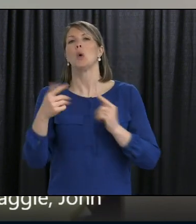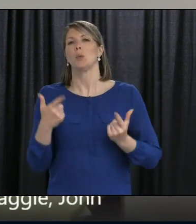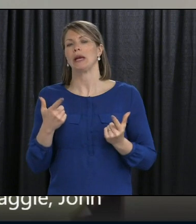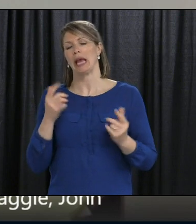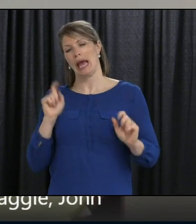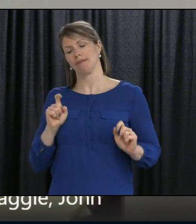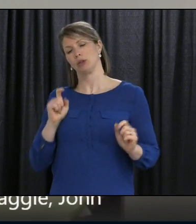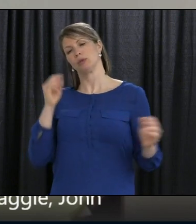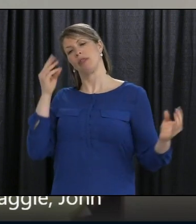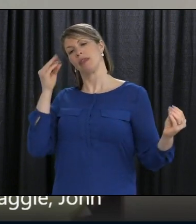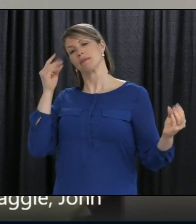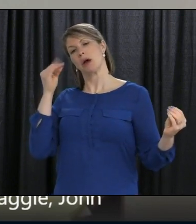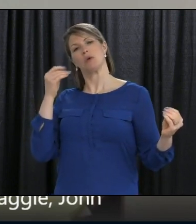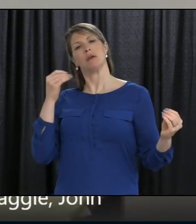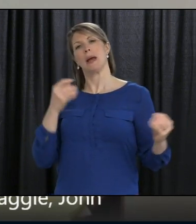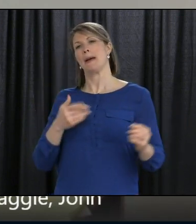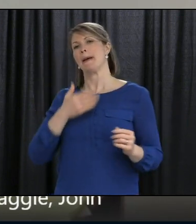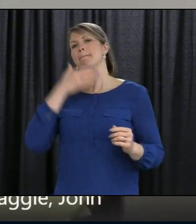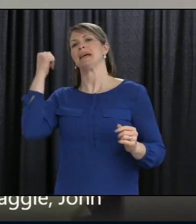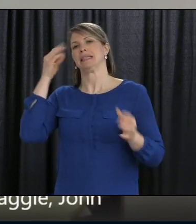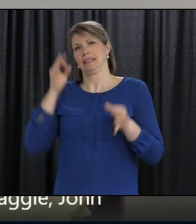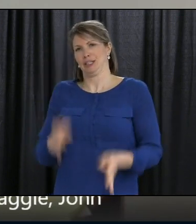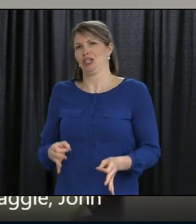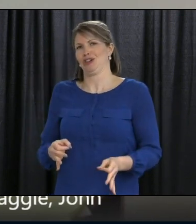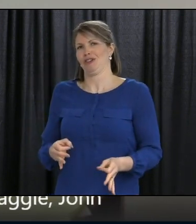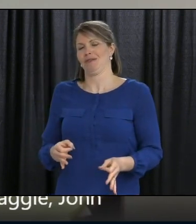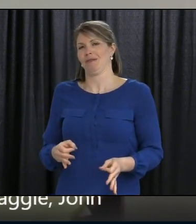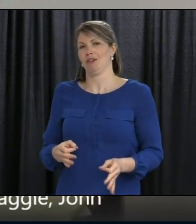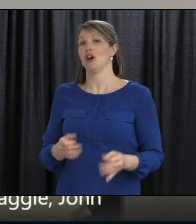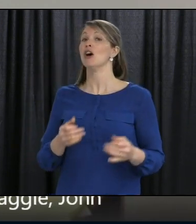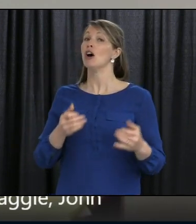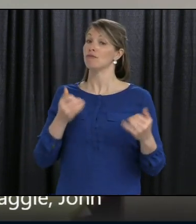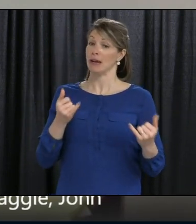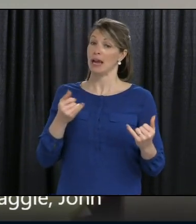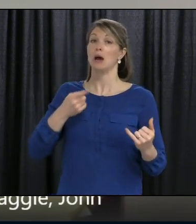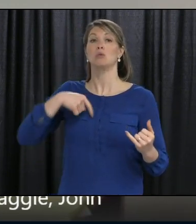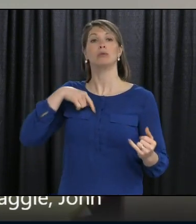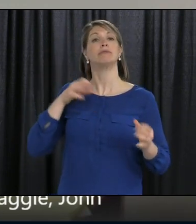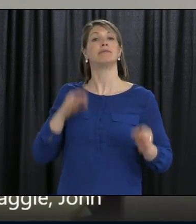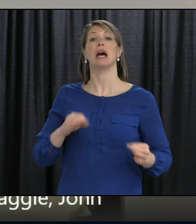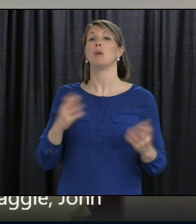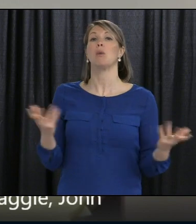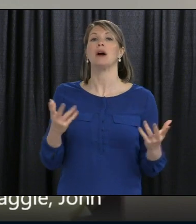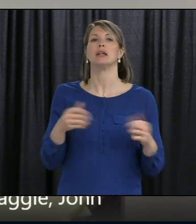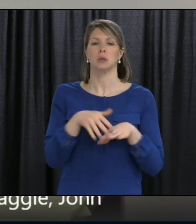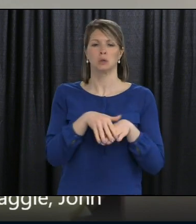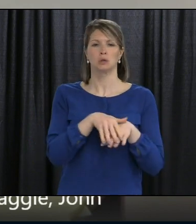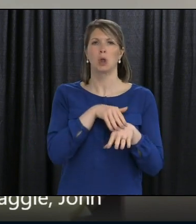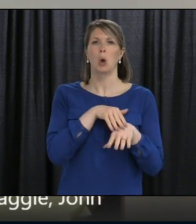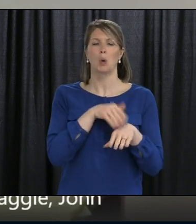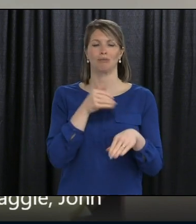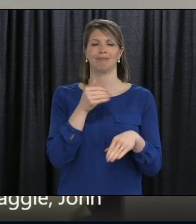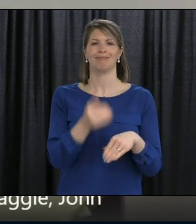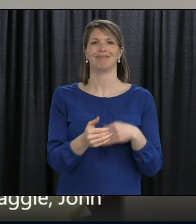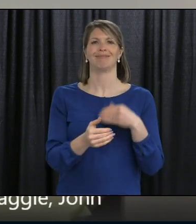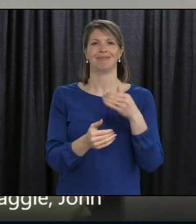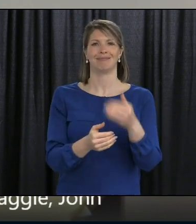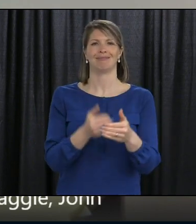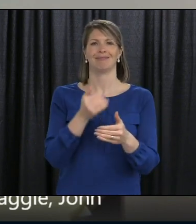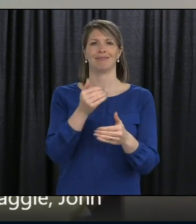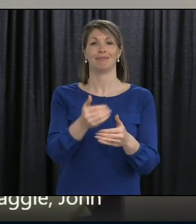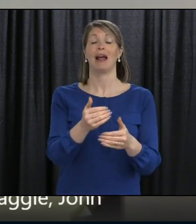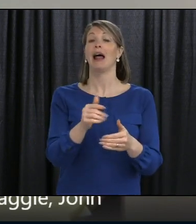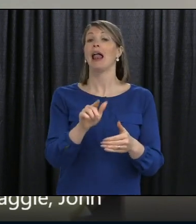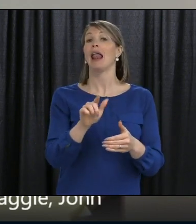how to do it best. And this, for the moment, is a slow and cautious approach. If the situation changes and we have more leeway